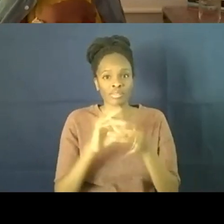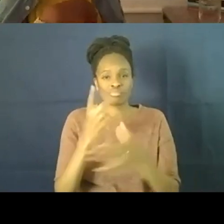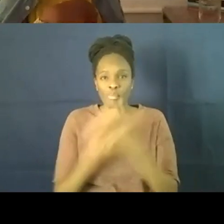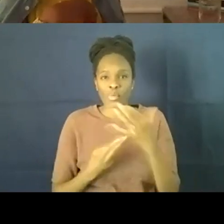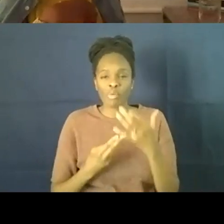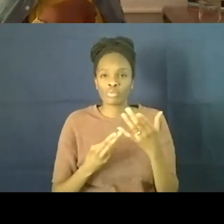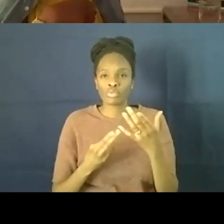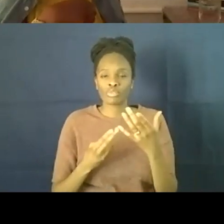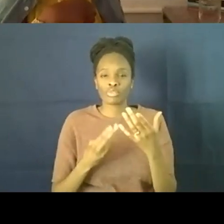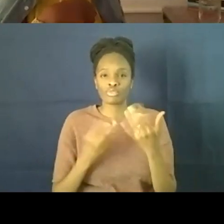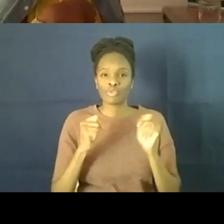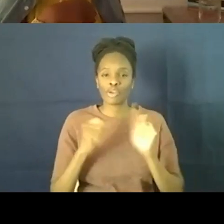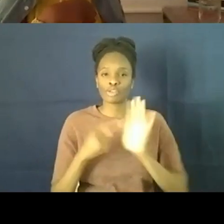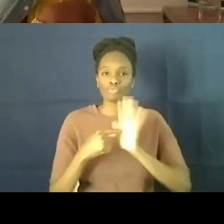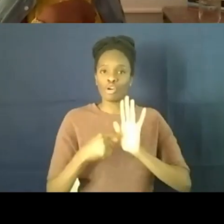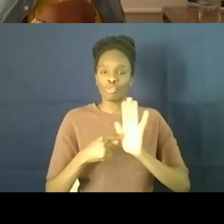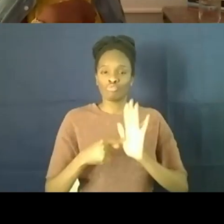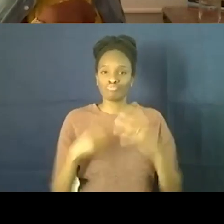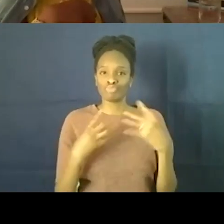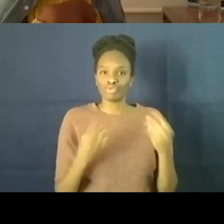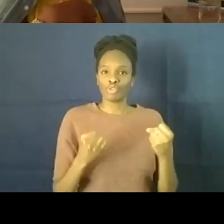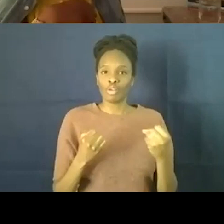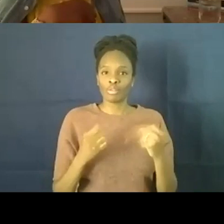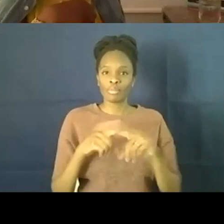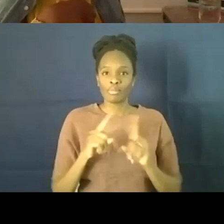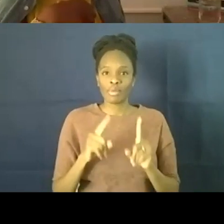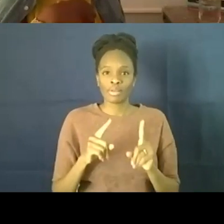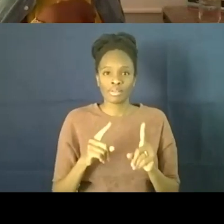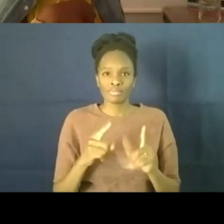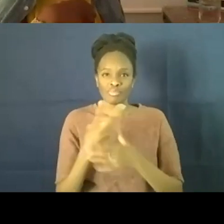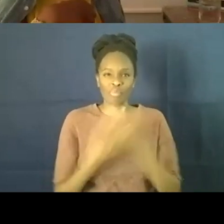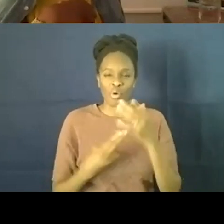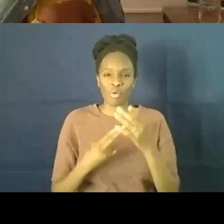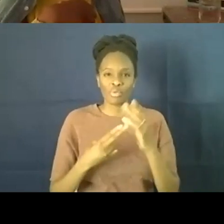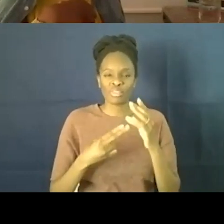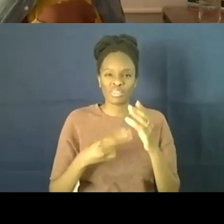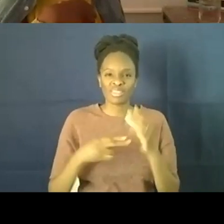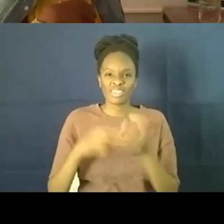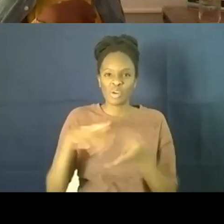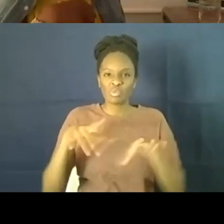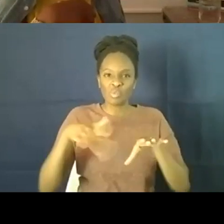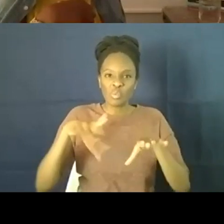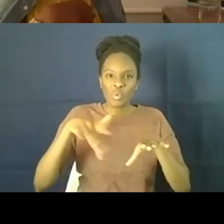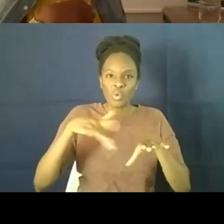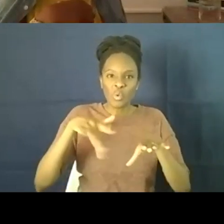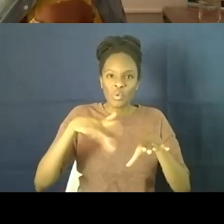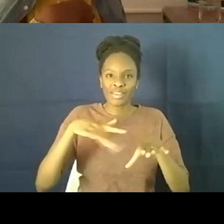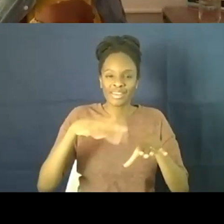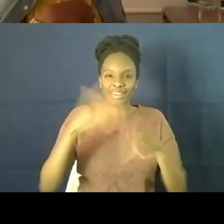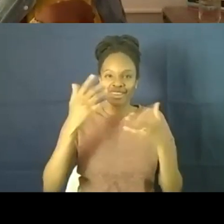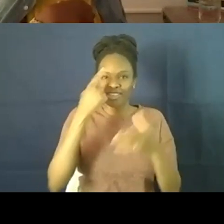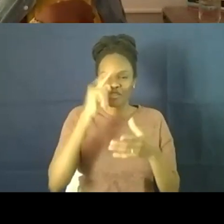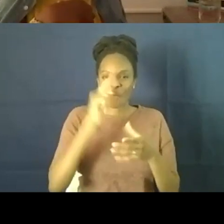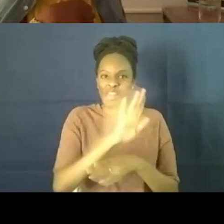sort of be, you know, the top dog in that situation. And they were both recording it for their own separate uses, and they had their slants on it. And so it's